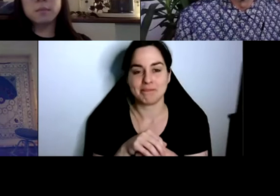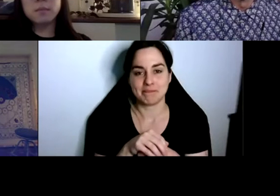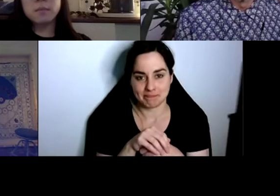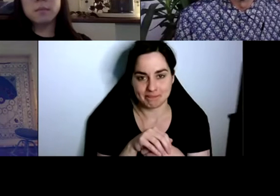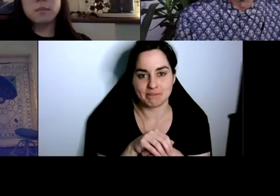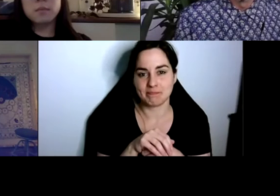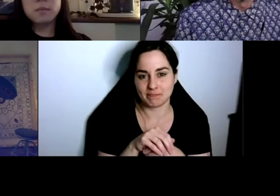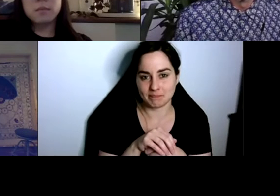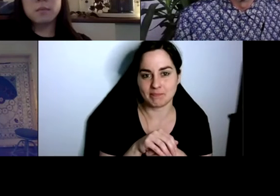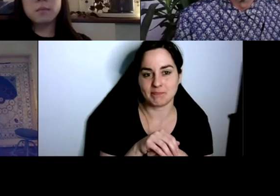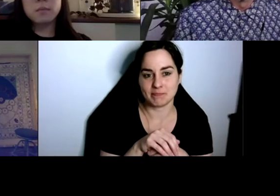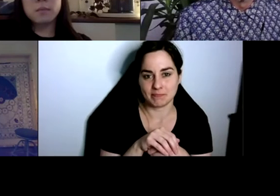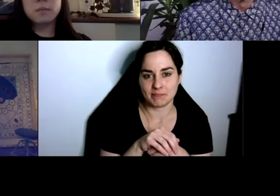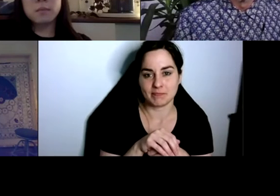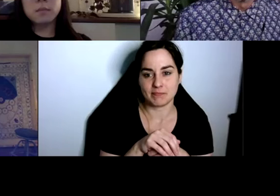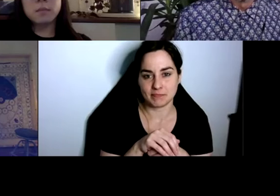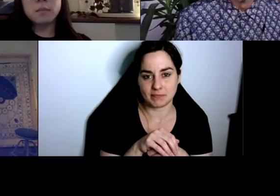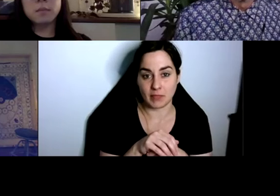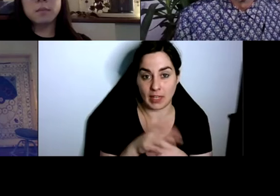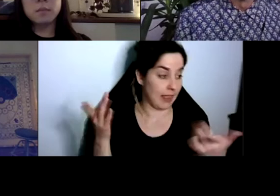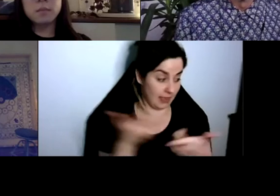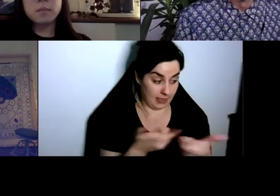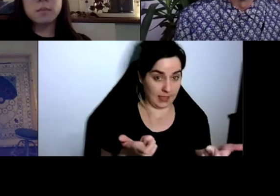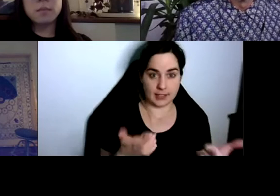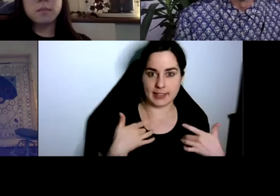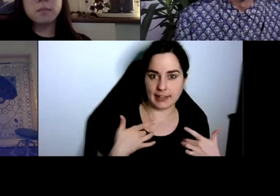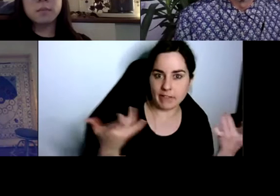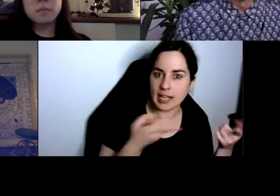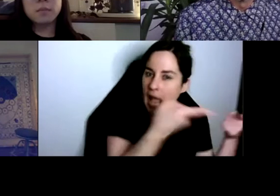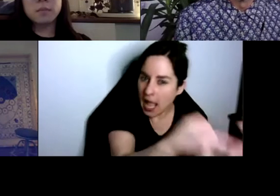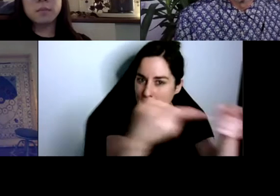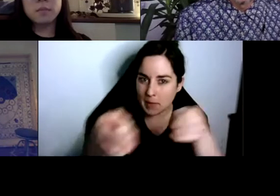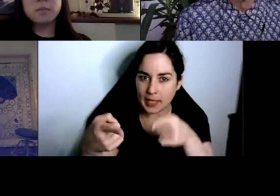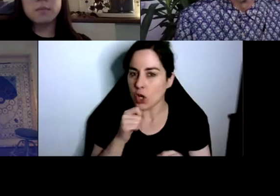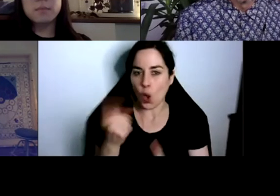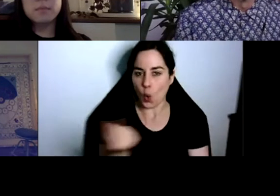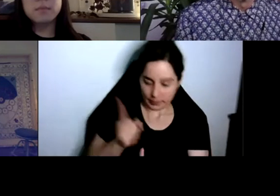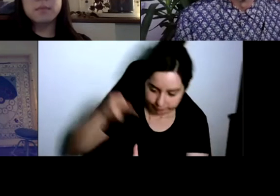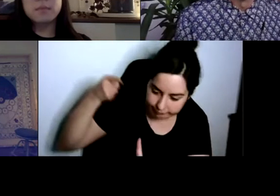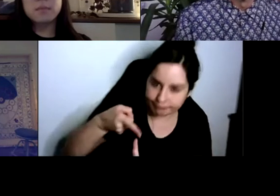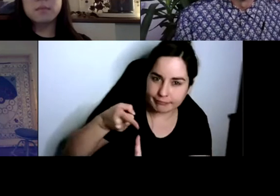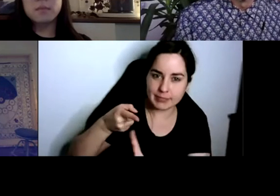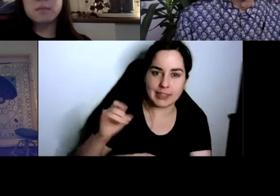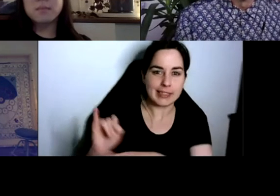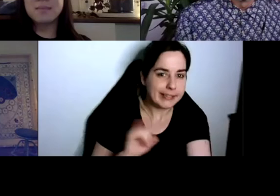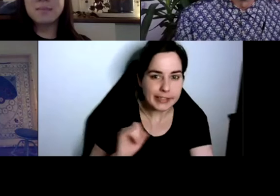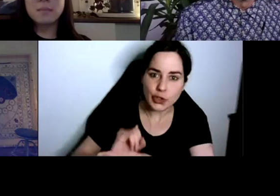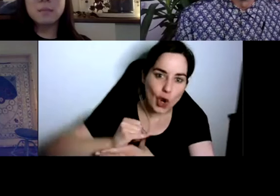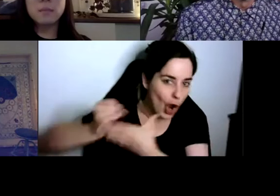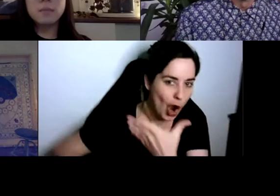the ongoing events that are happening outside of the arts, but nonetheless inform the